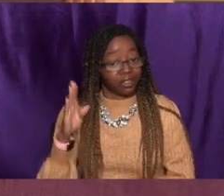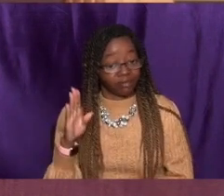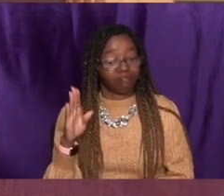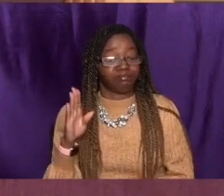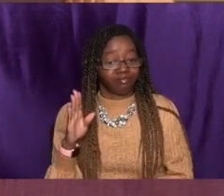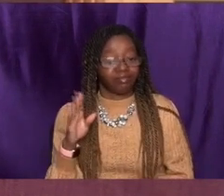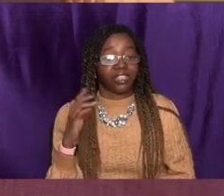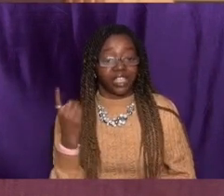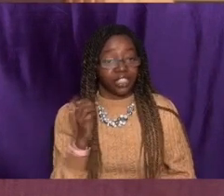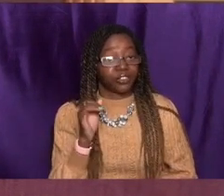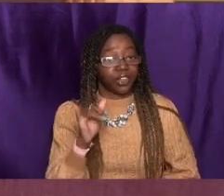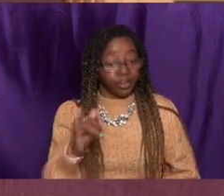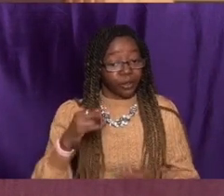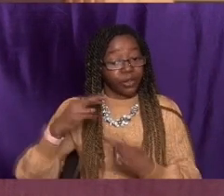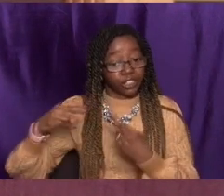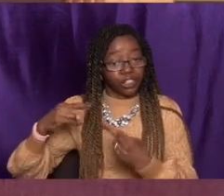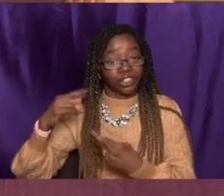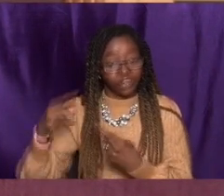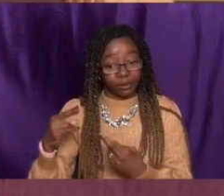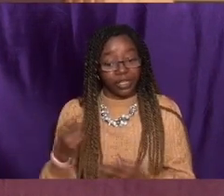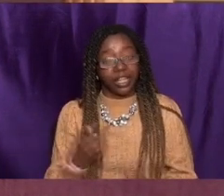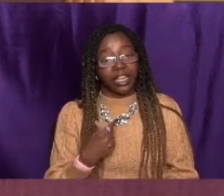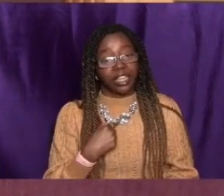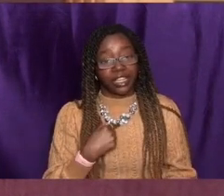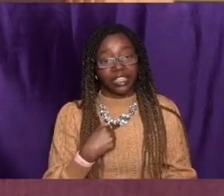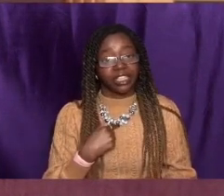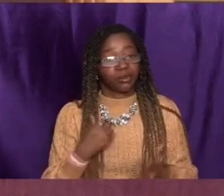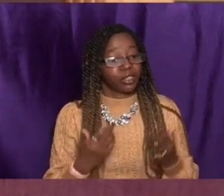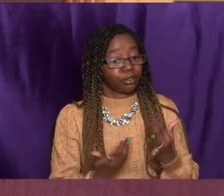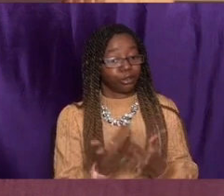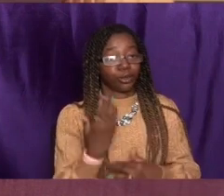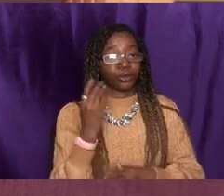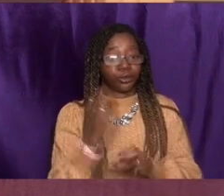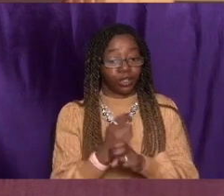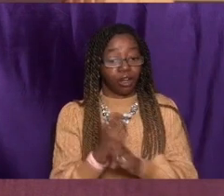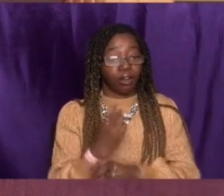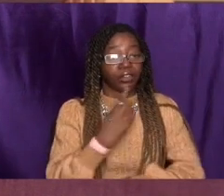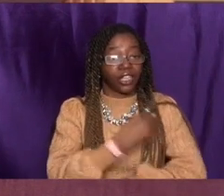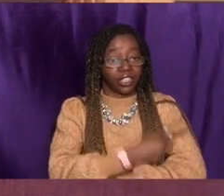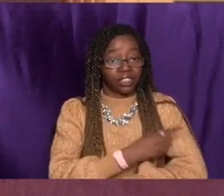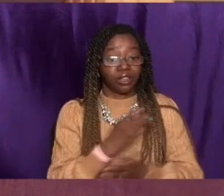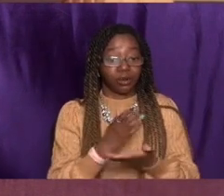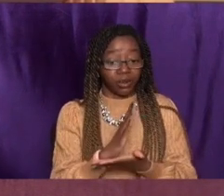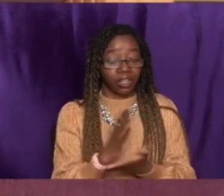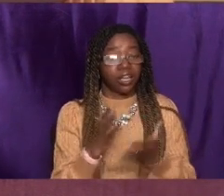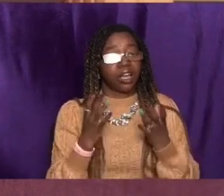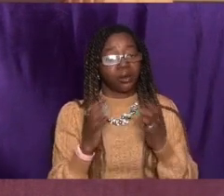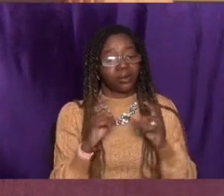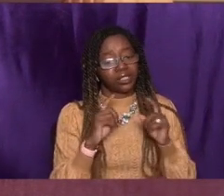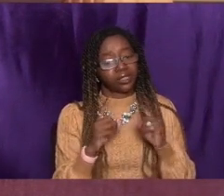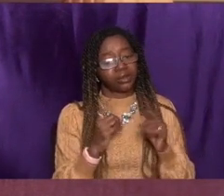the eternal relationship that gets beyond all of this. Amen? All right,